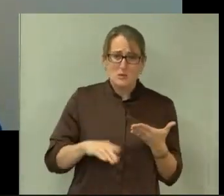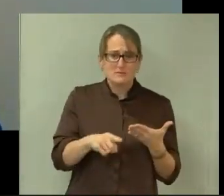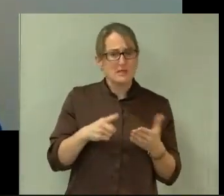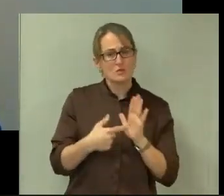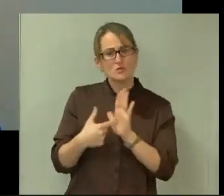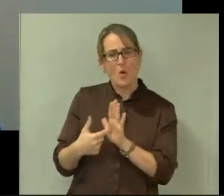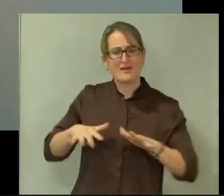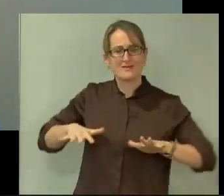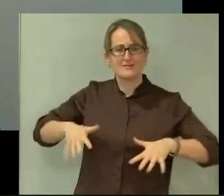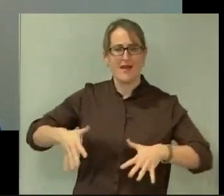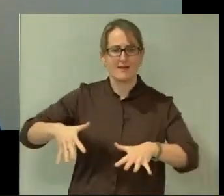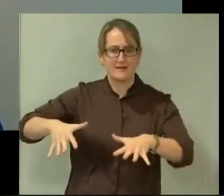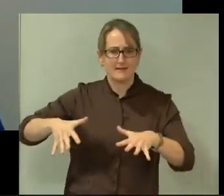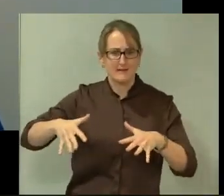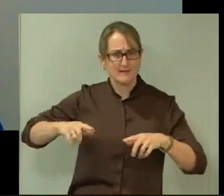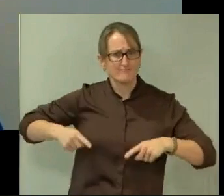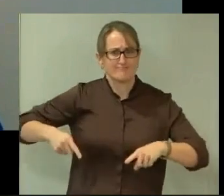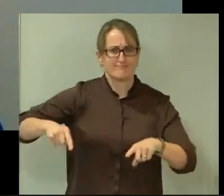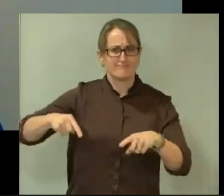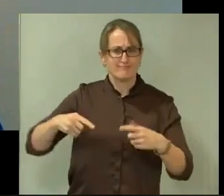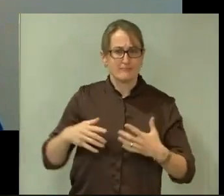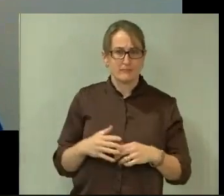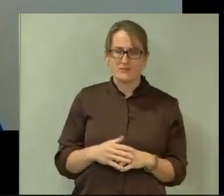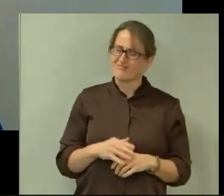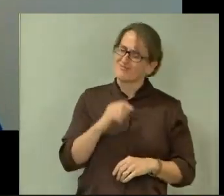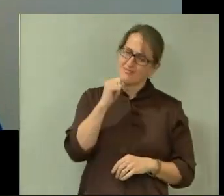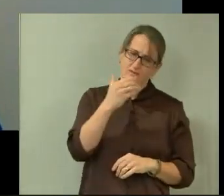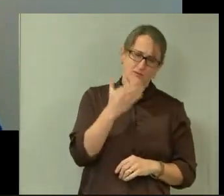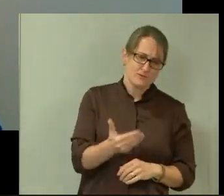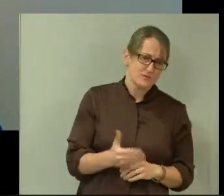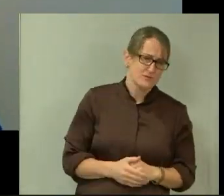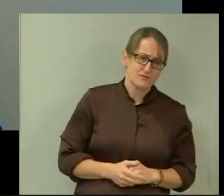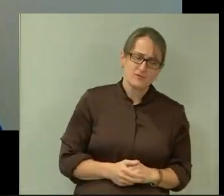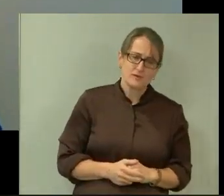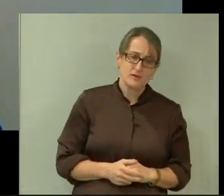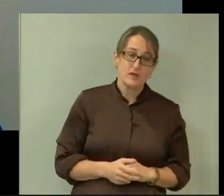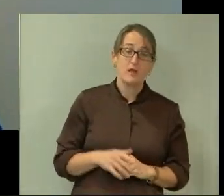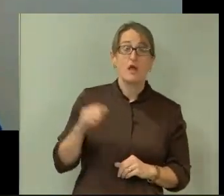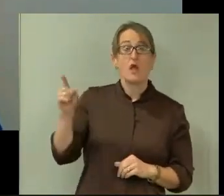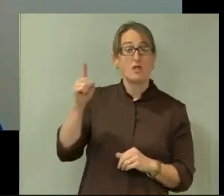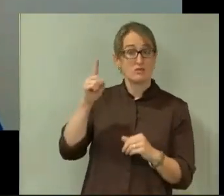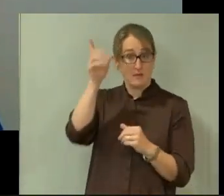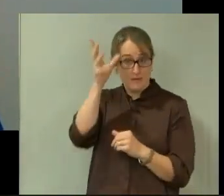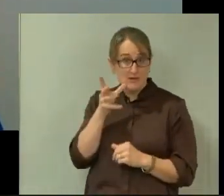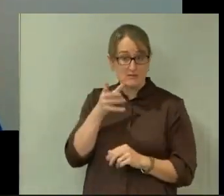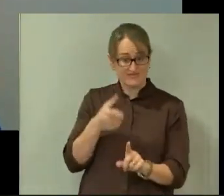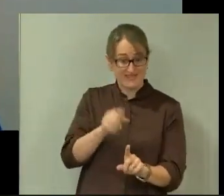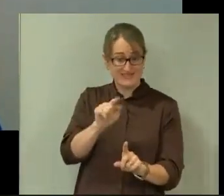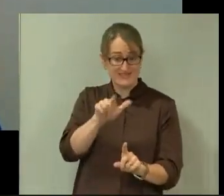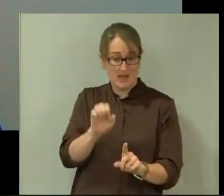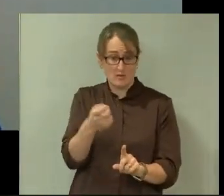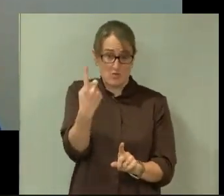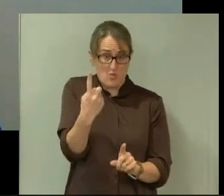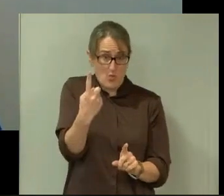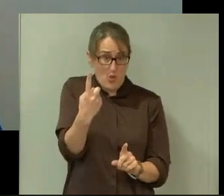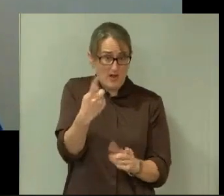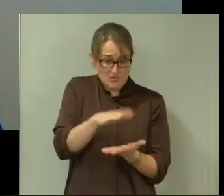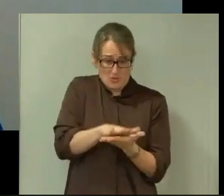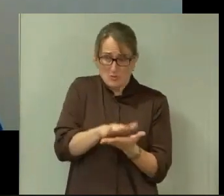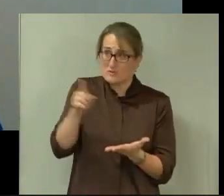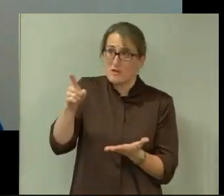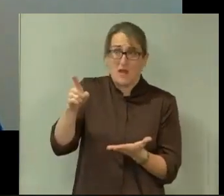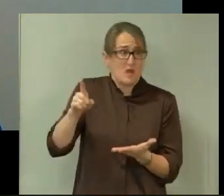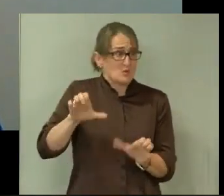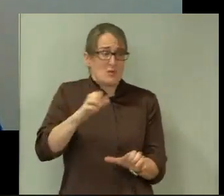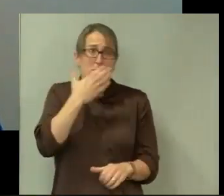that's not good. Parents in Title I schools are doing the best they can with what they know how to do. But